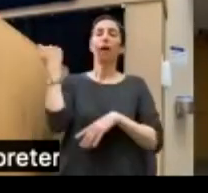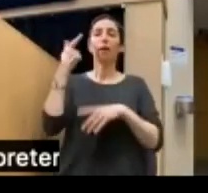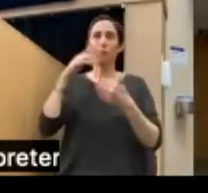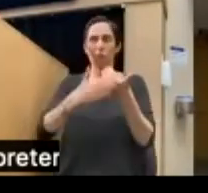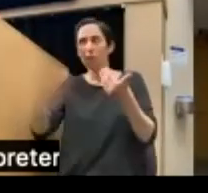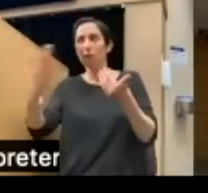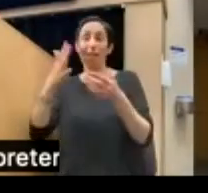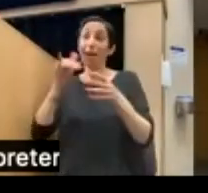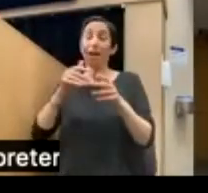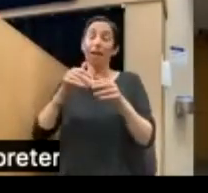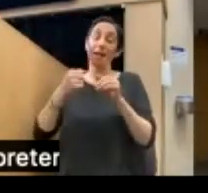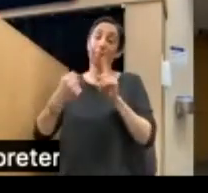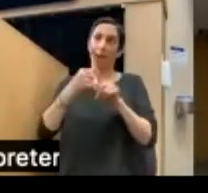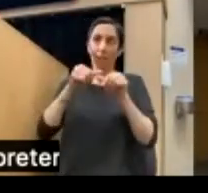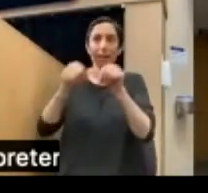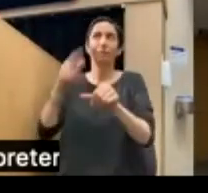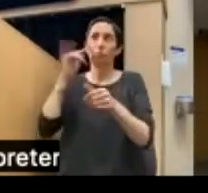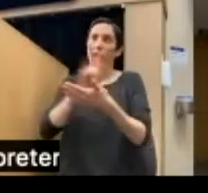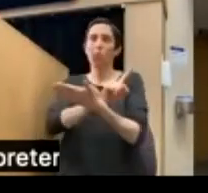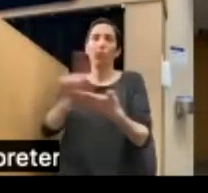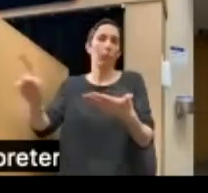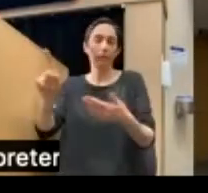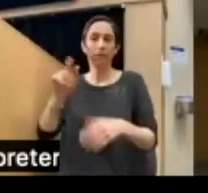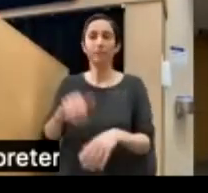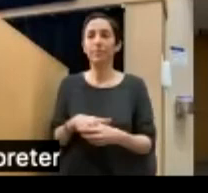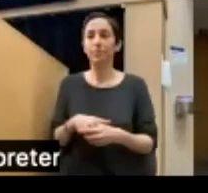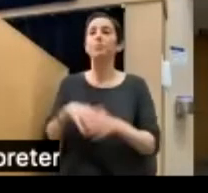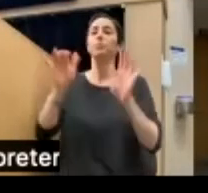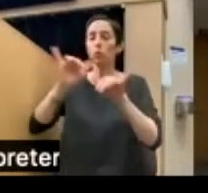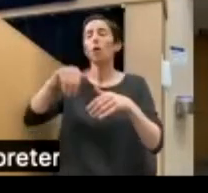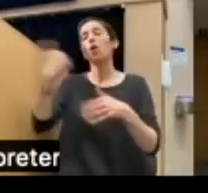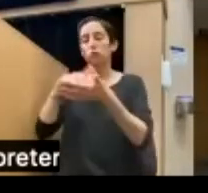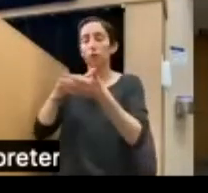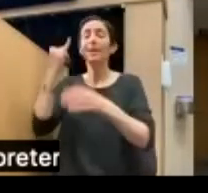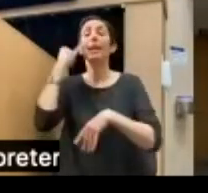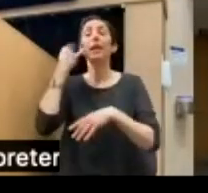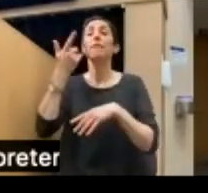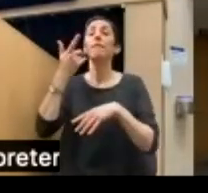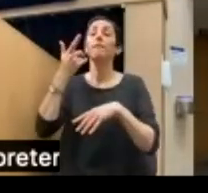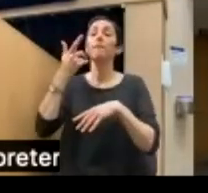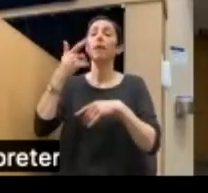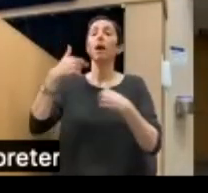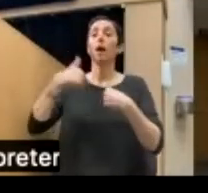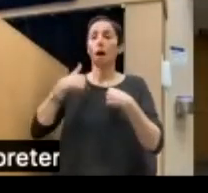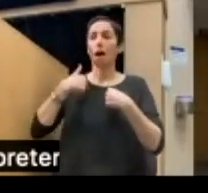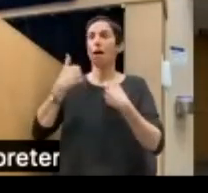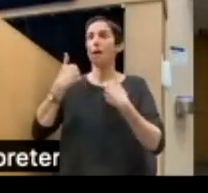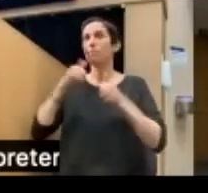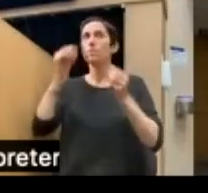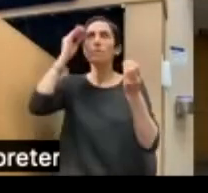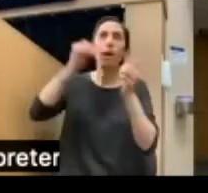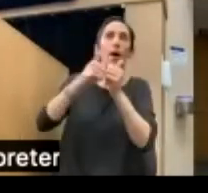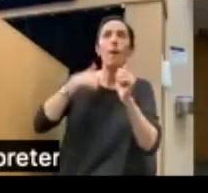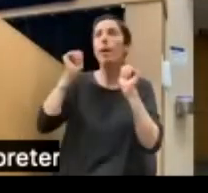done that if you're assigned 5 people to do a random act of kindness for, because you're scanning, looking for ways you can do